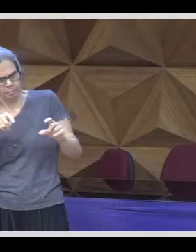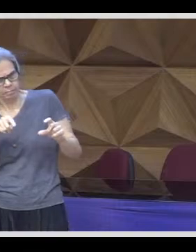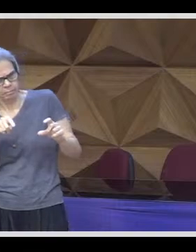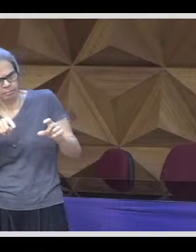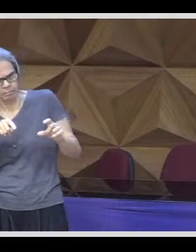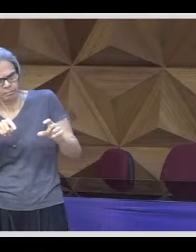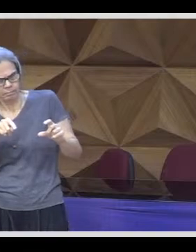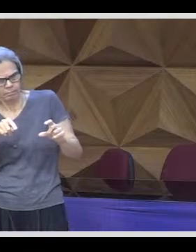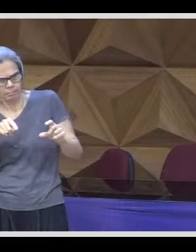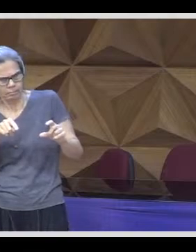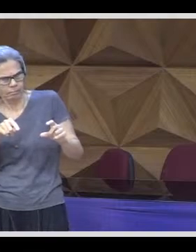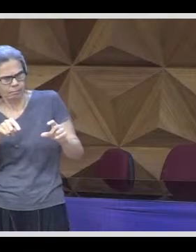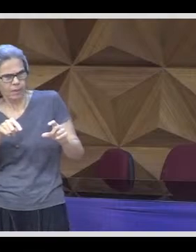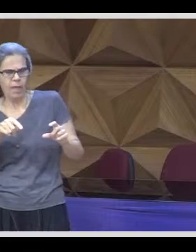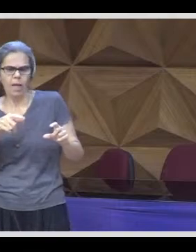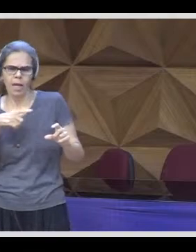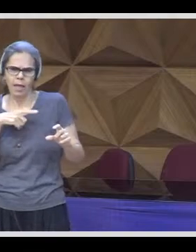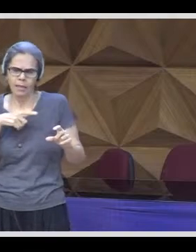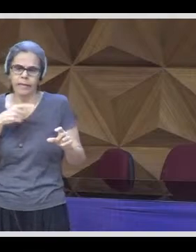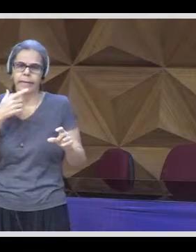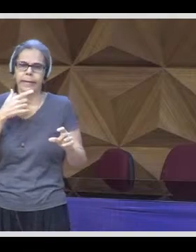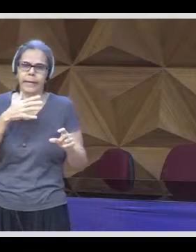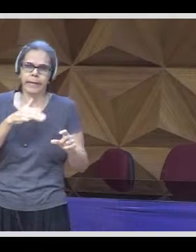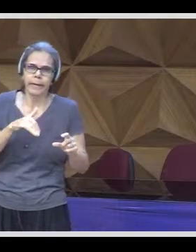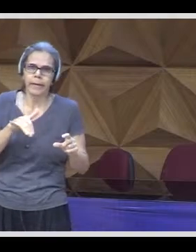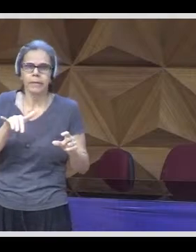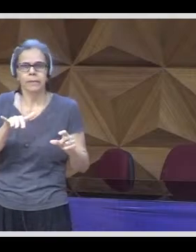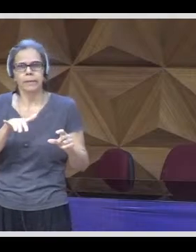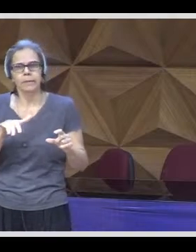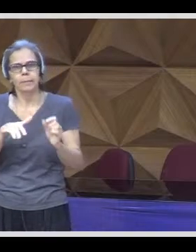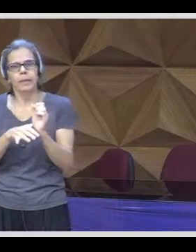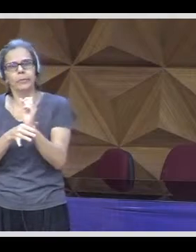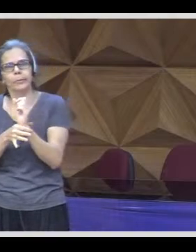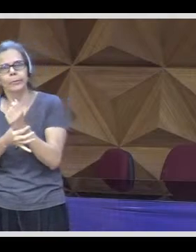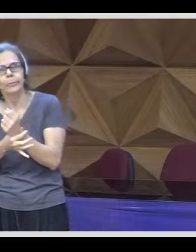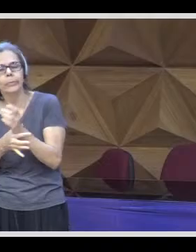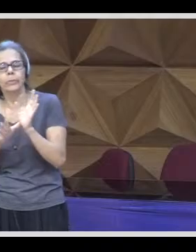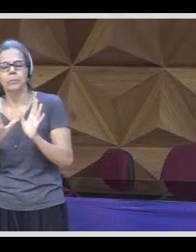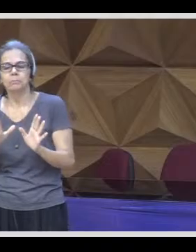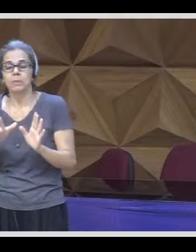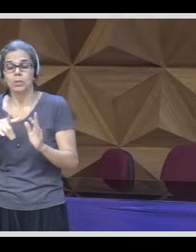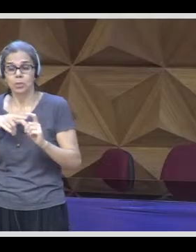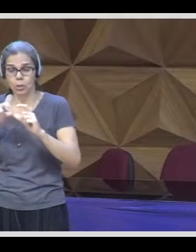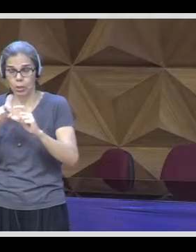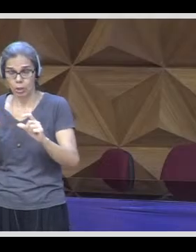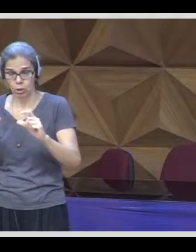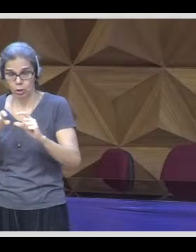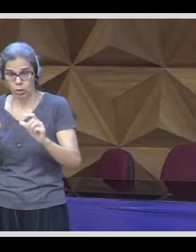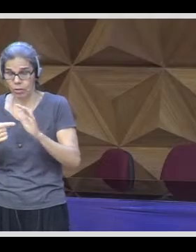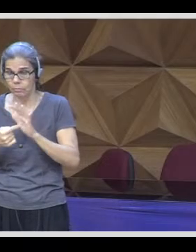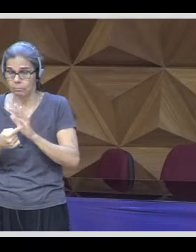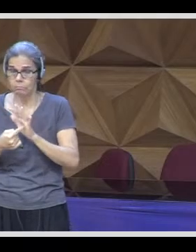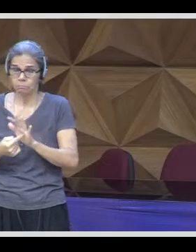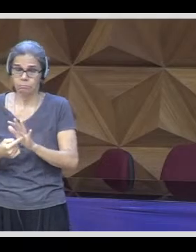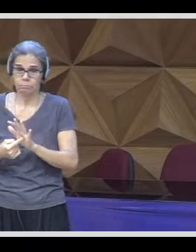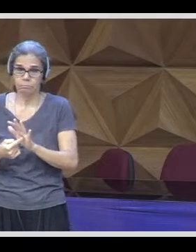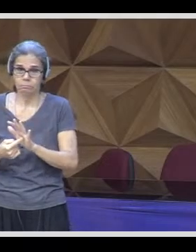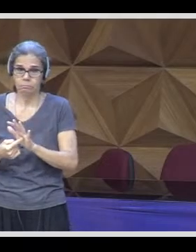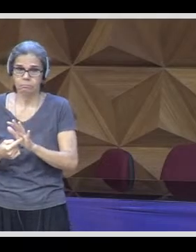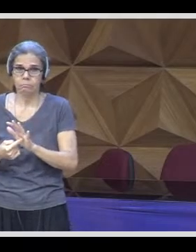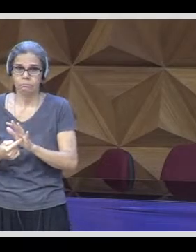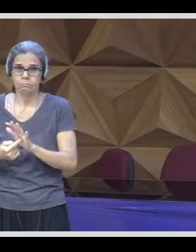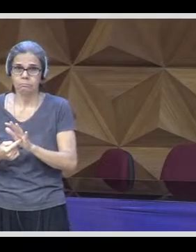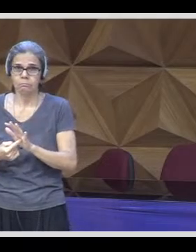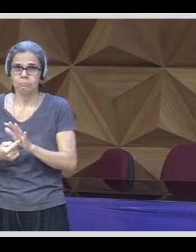flagged with violent and graphics depictions or profanity and vulgarity. And if I looked